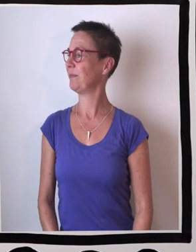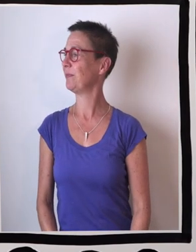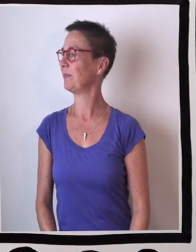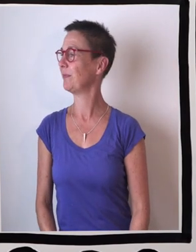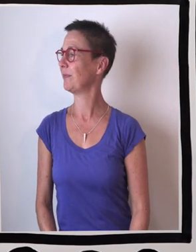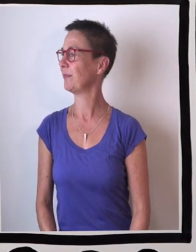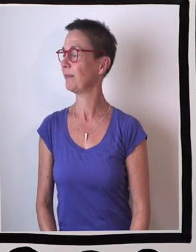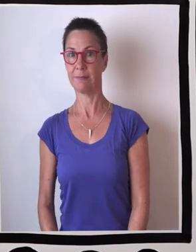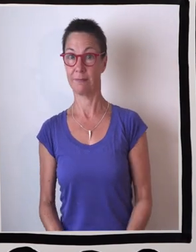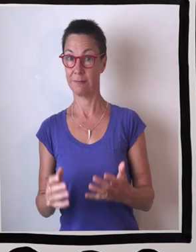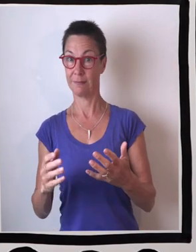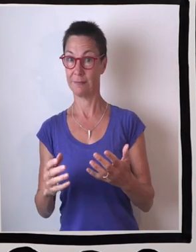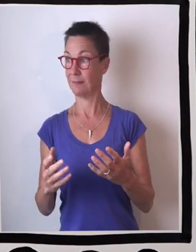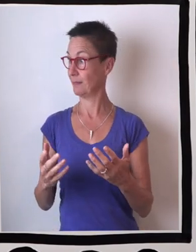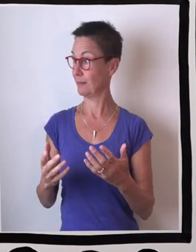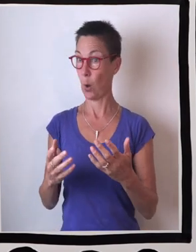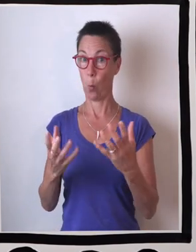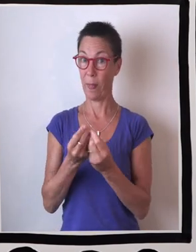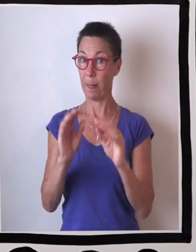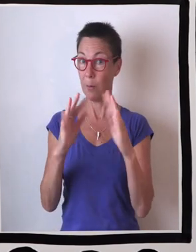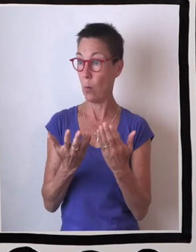Cool. And our football also.